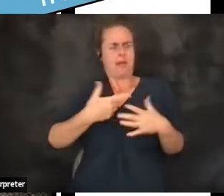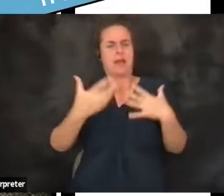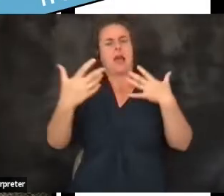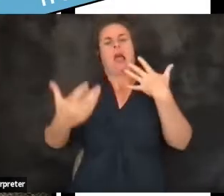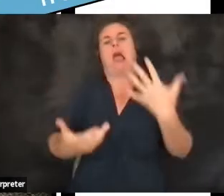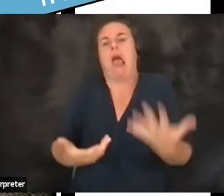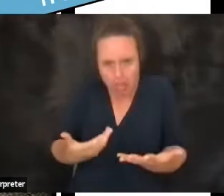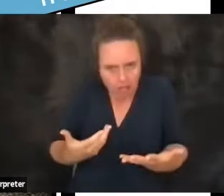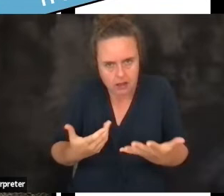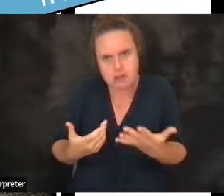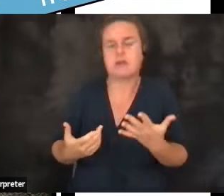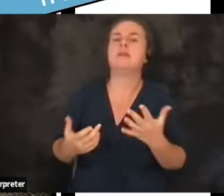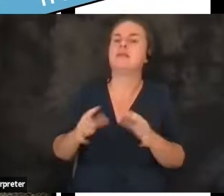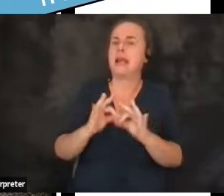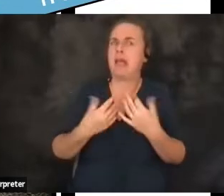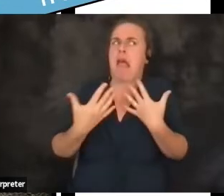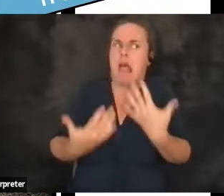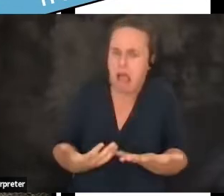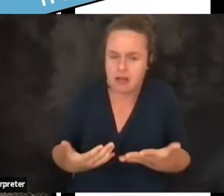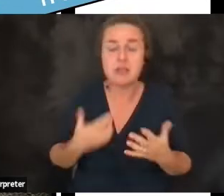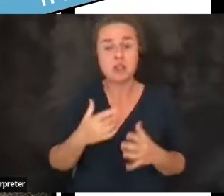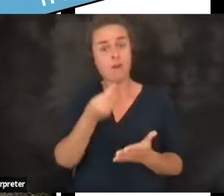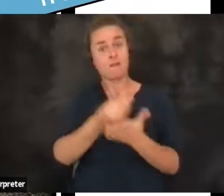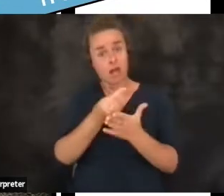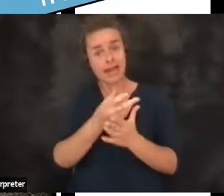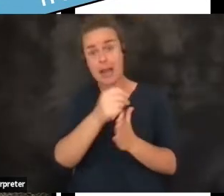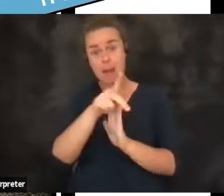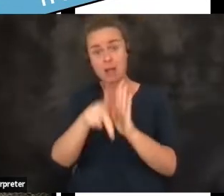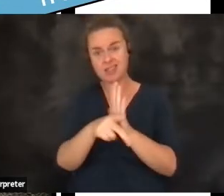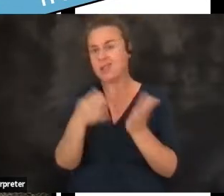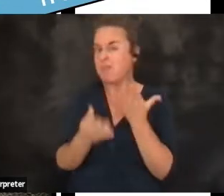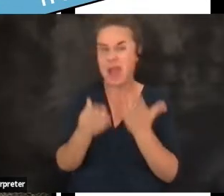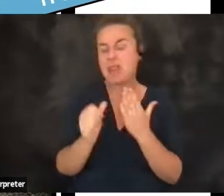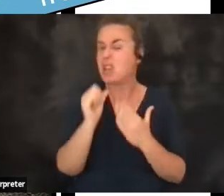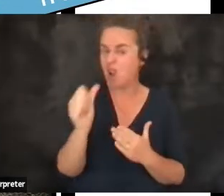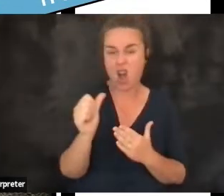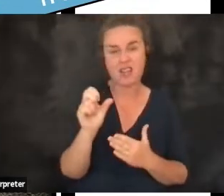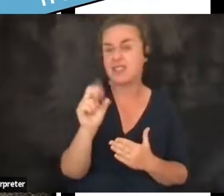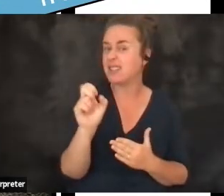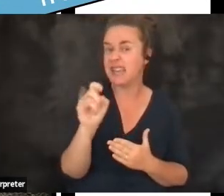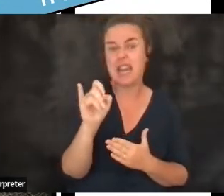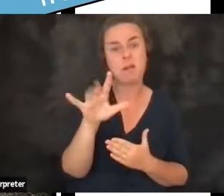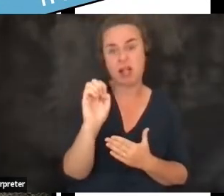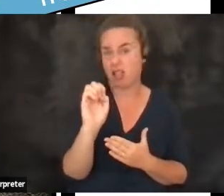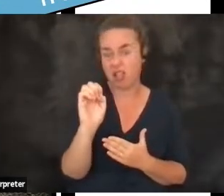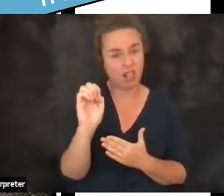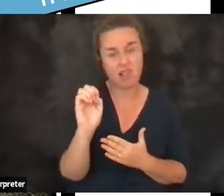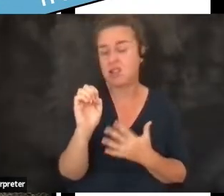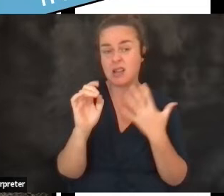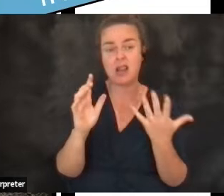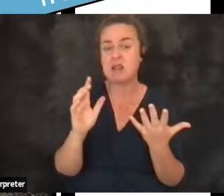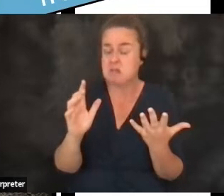Funding and policy may not be sustainable, right? And so they can come and go and whole